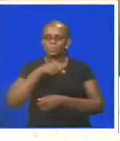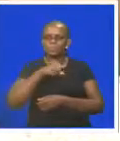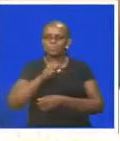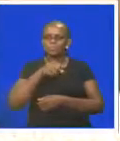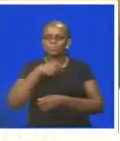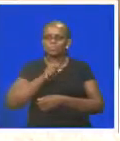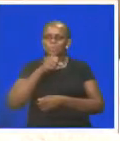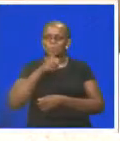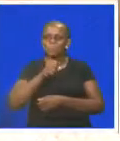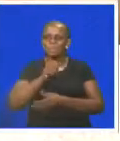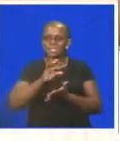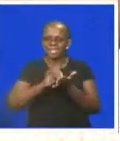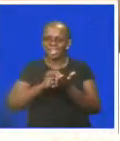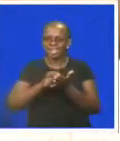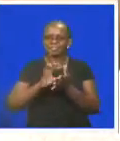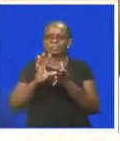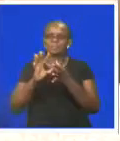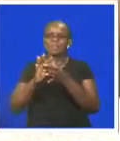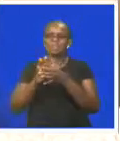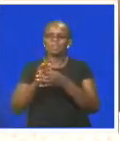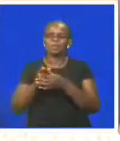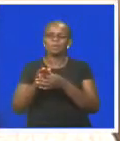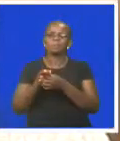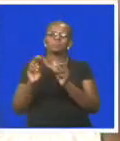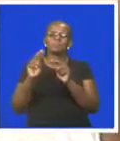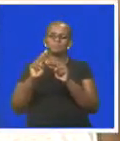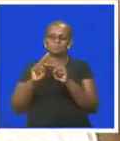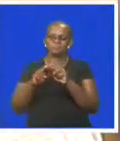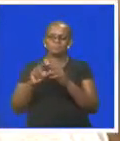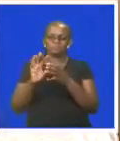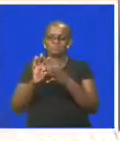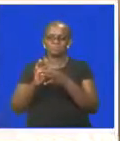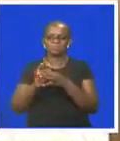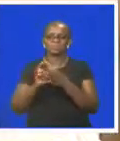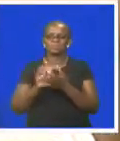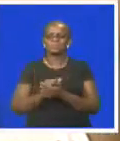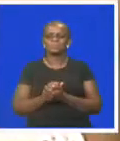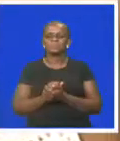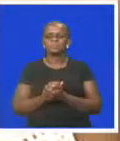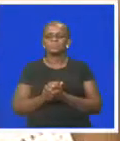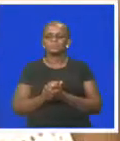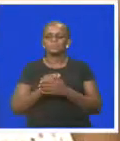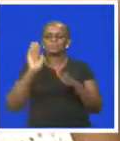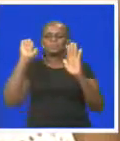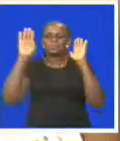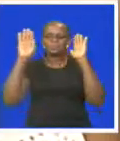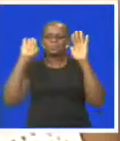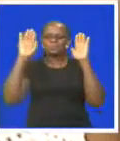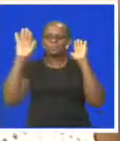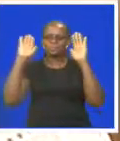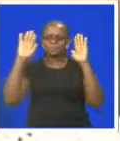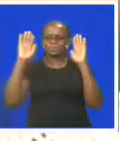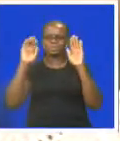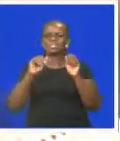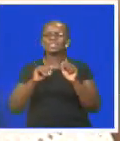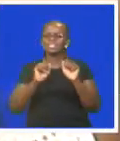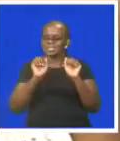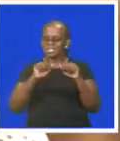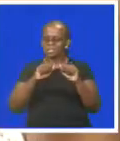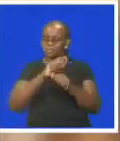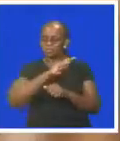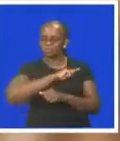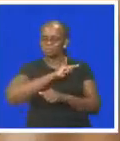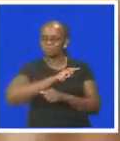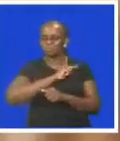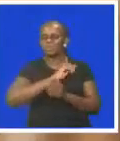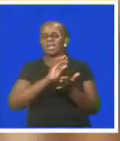keep pigs at home. It is a domestic animal. How about a horse? Yes, we do keep horses at